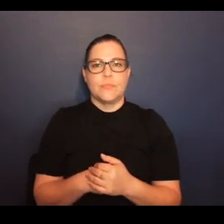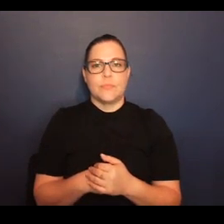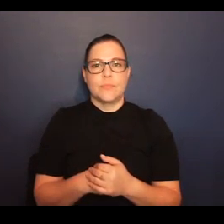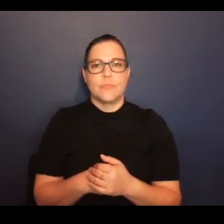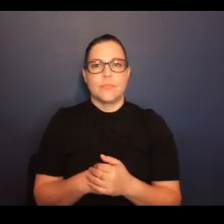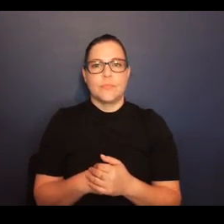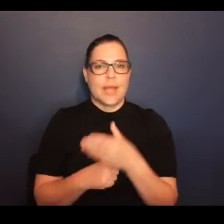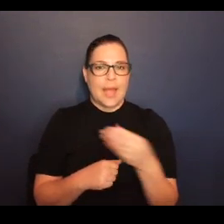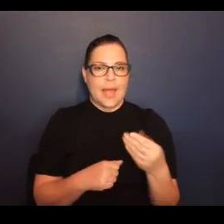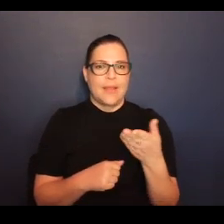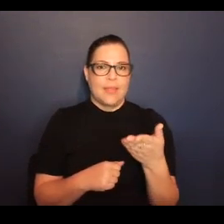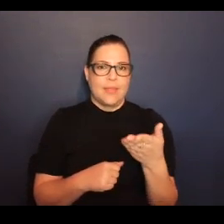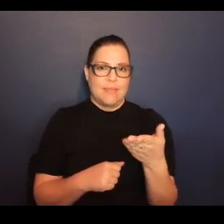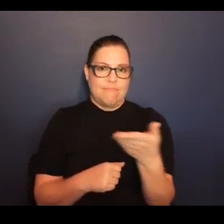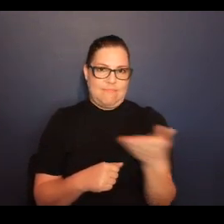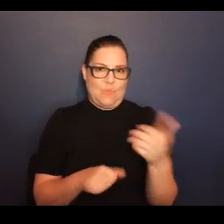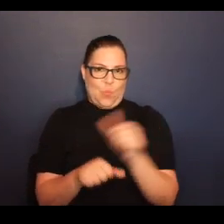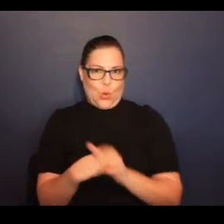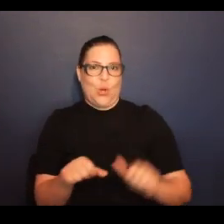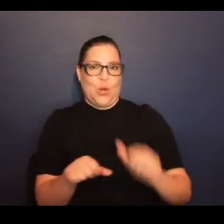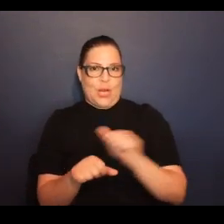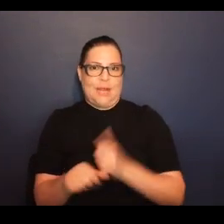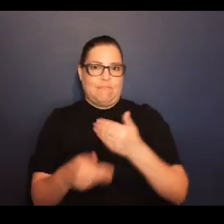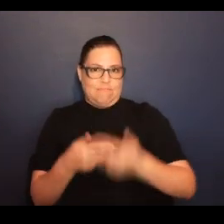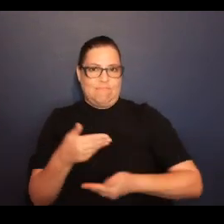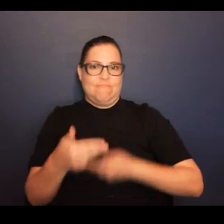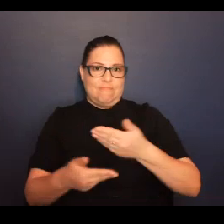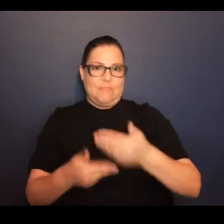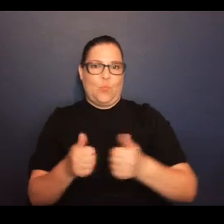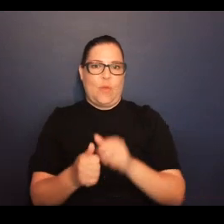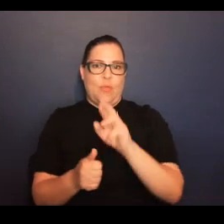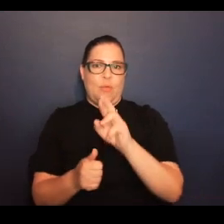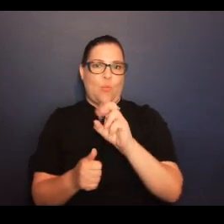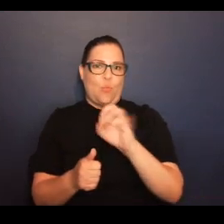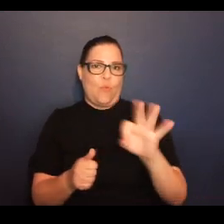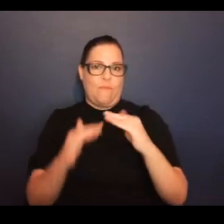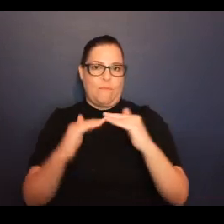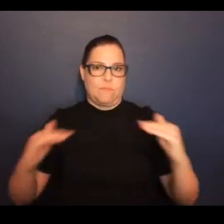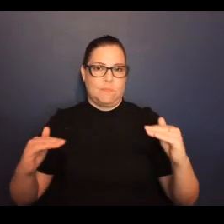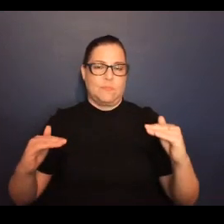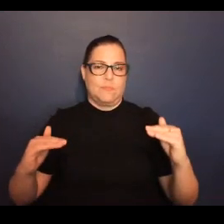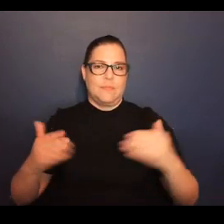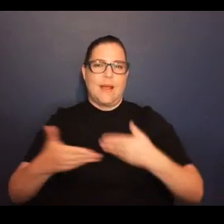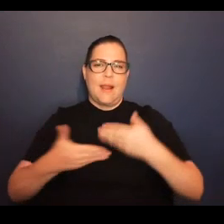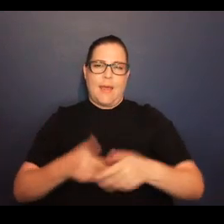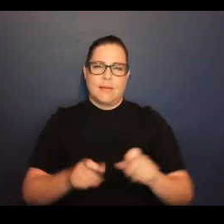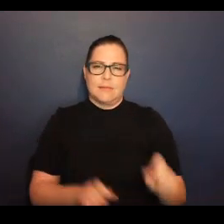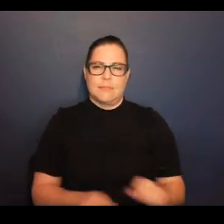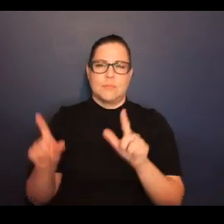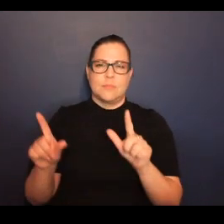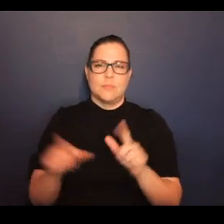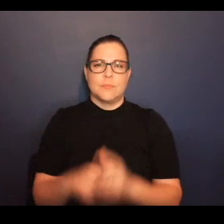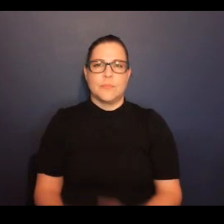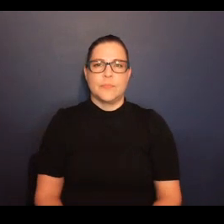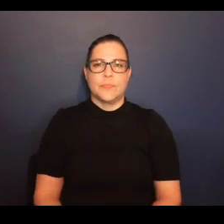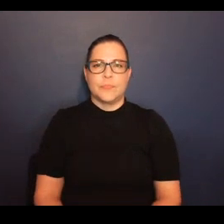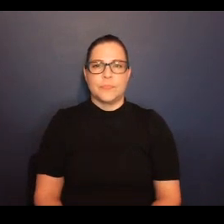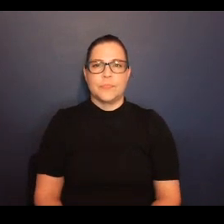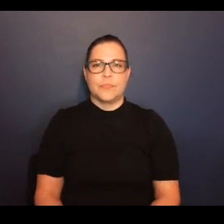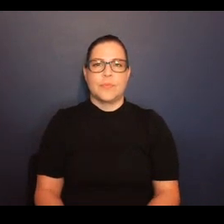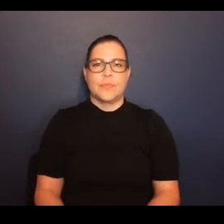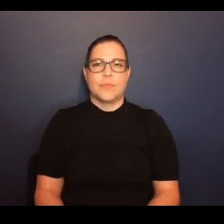And there they are working on the roof. Next picture. And